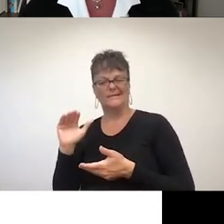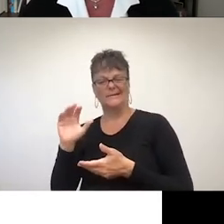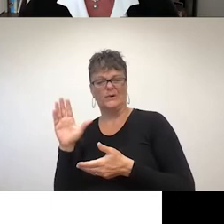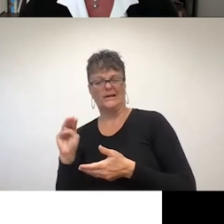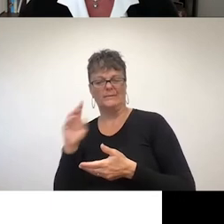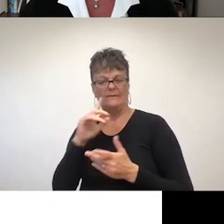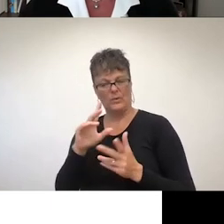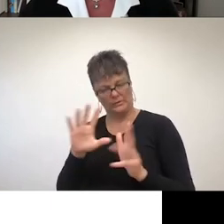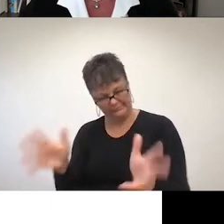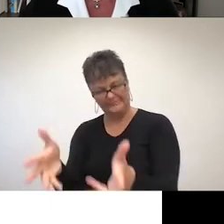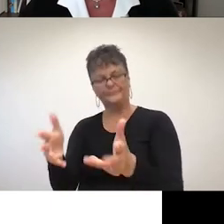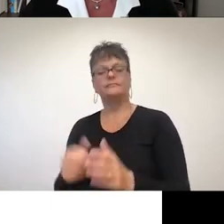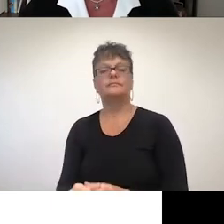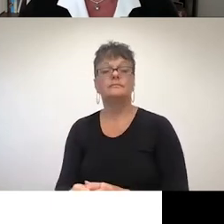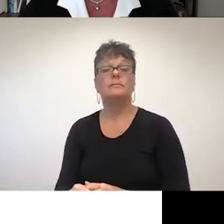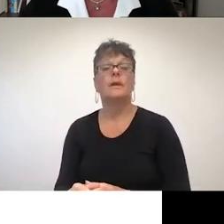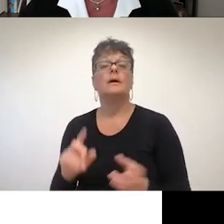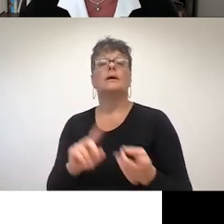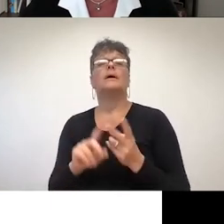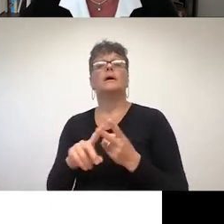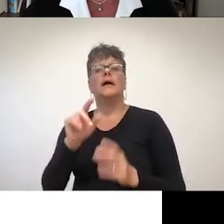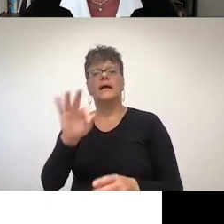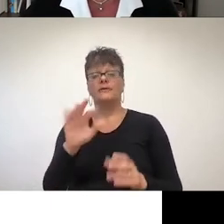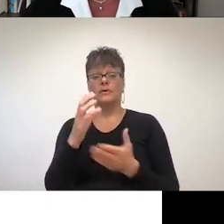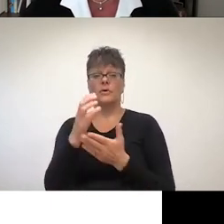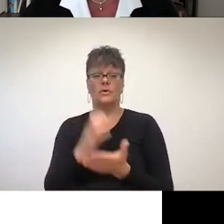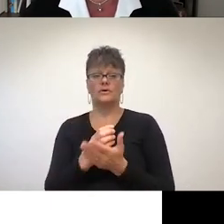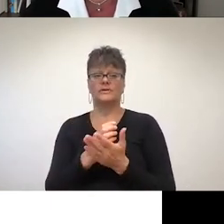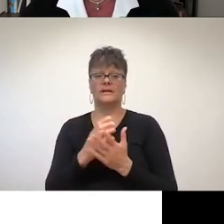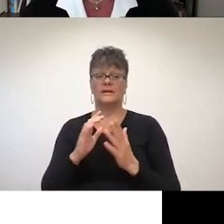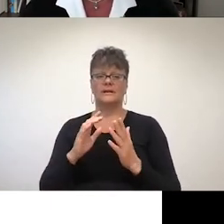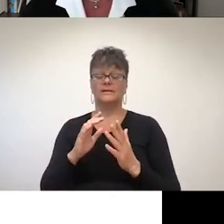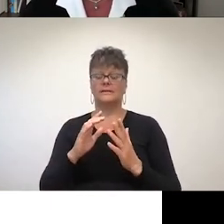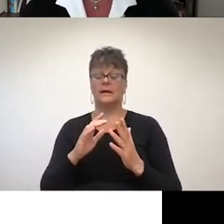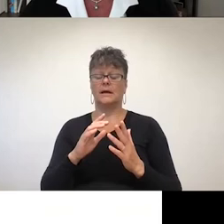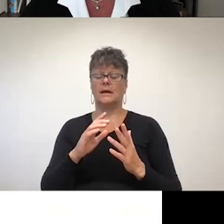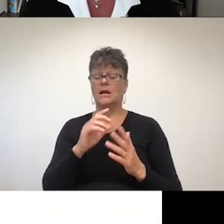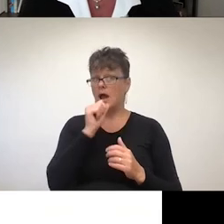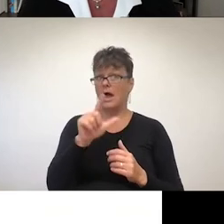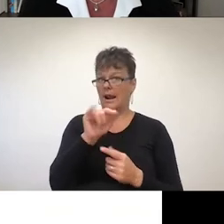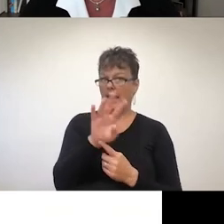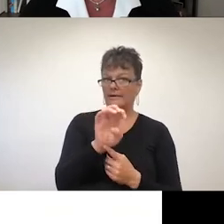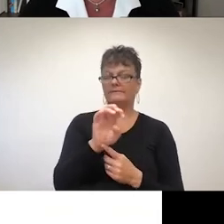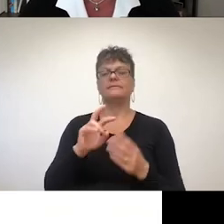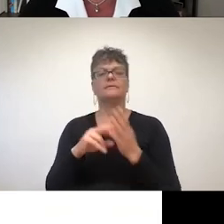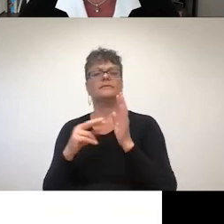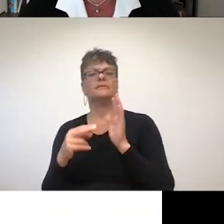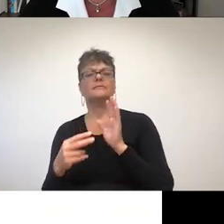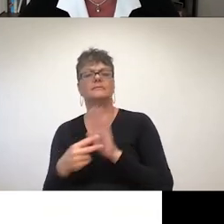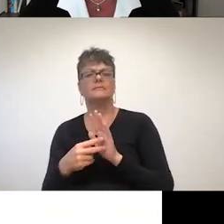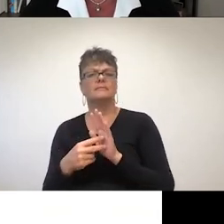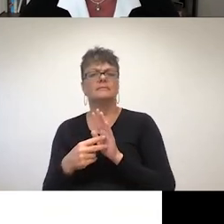with your students. Here's an example. In asynchronous online courses, it's very common to have an introductions discussion forum. If by chance you don't have that, I